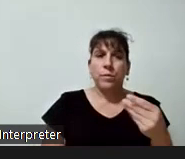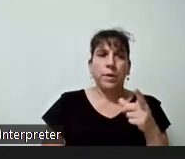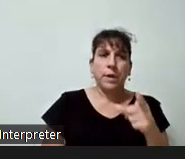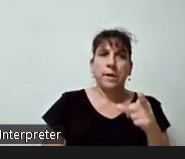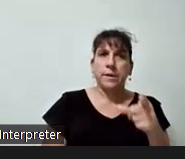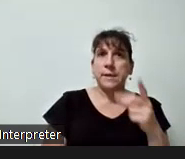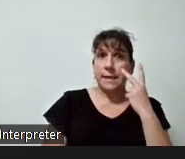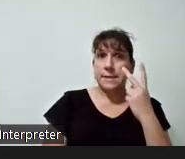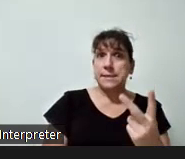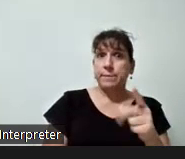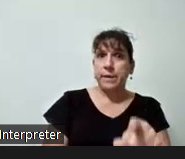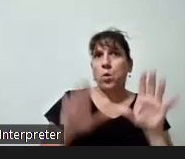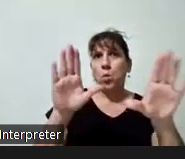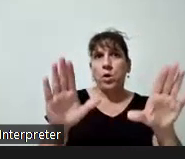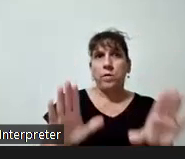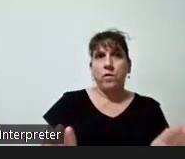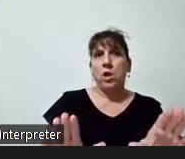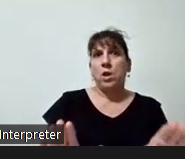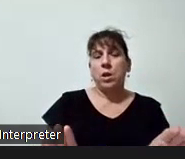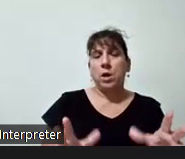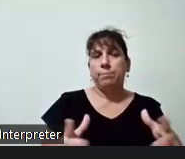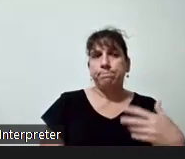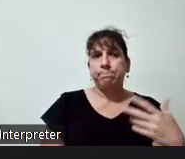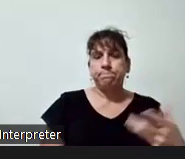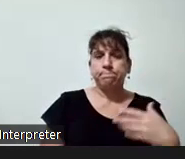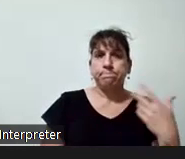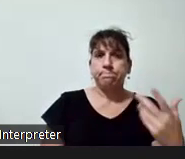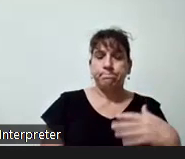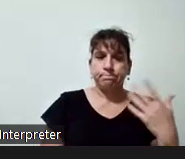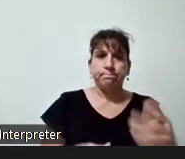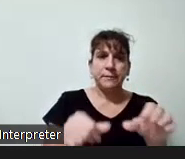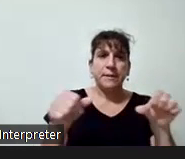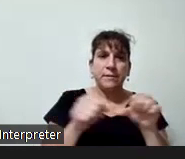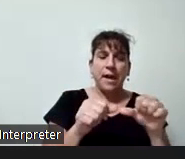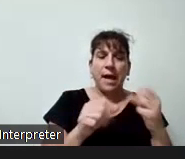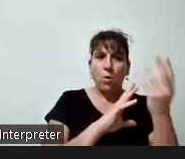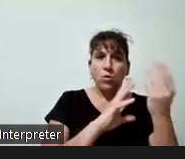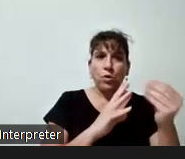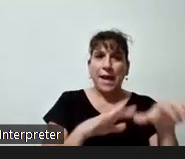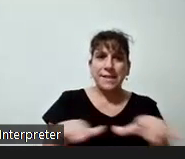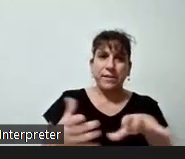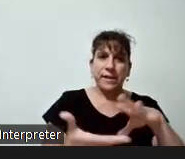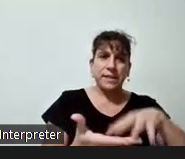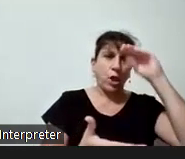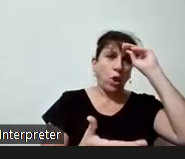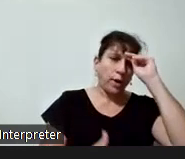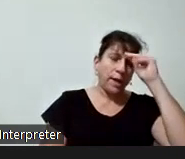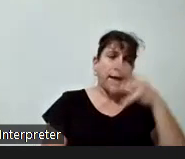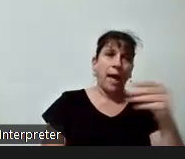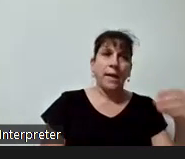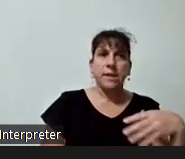I can see being a wonderful space for outdoor activities, outdoor learning,